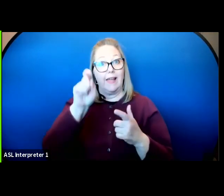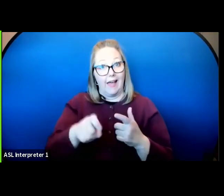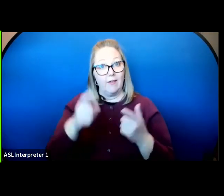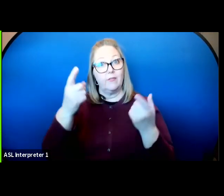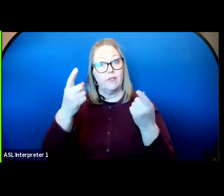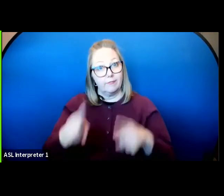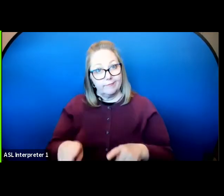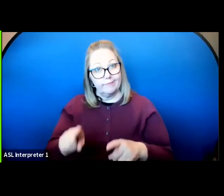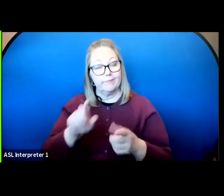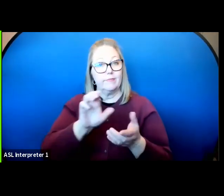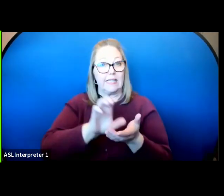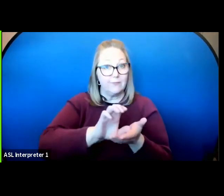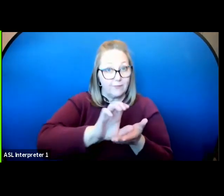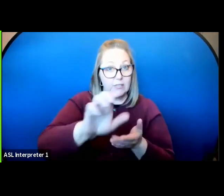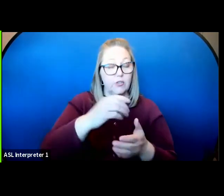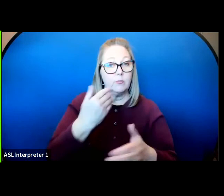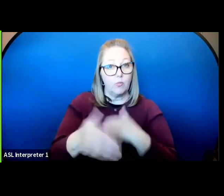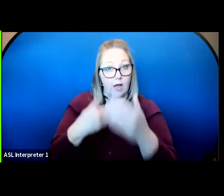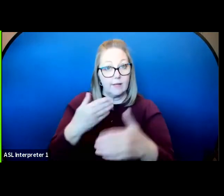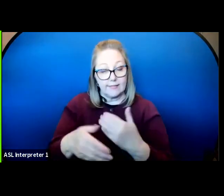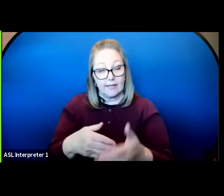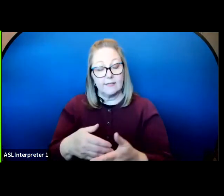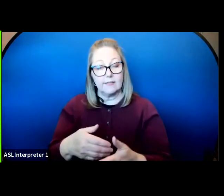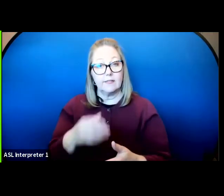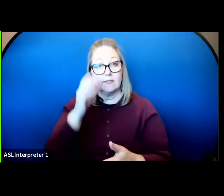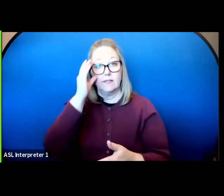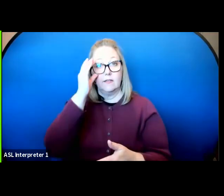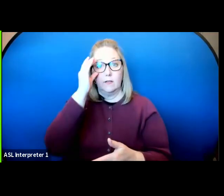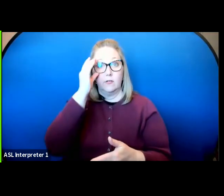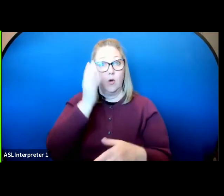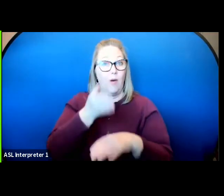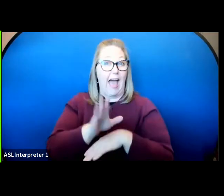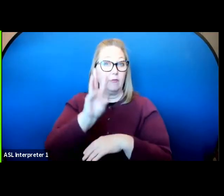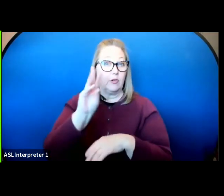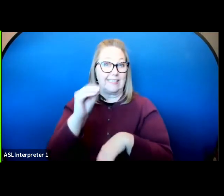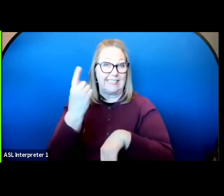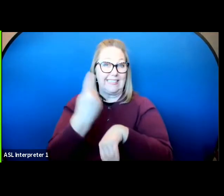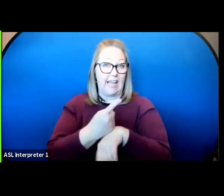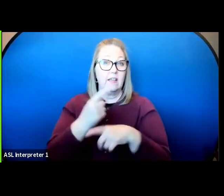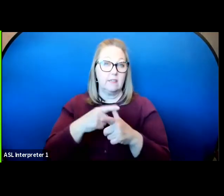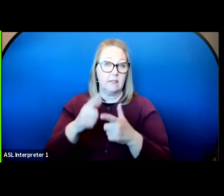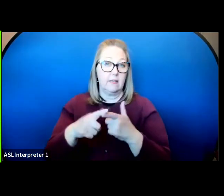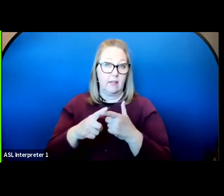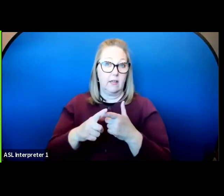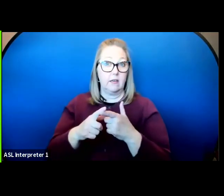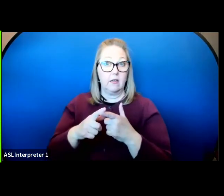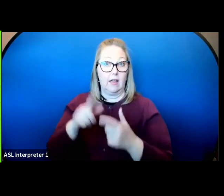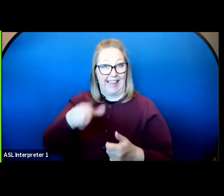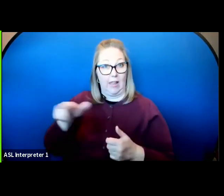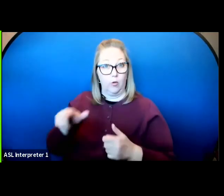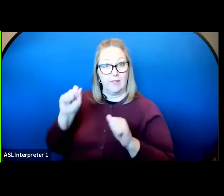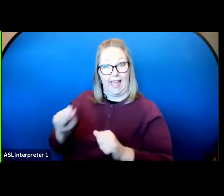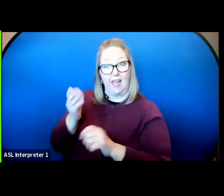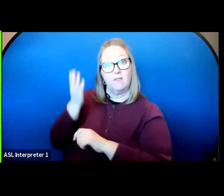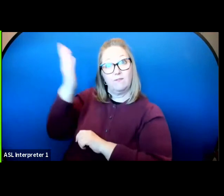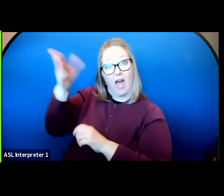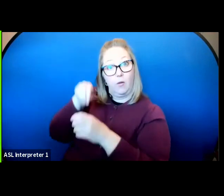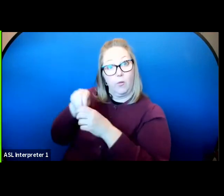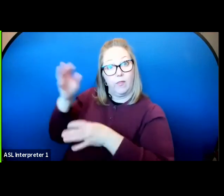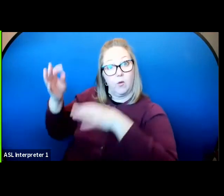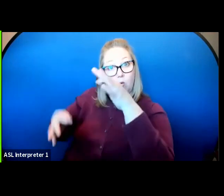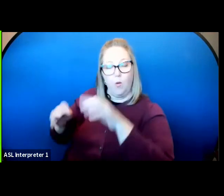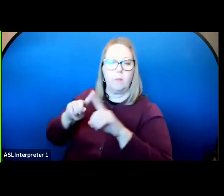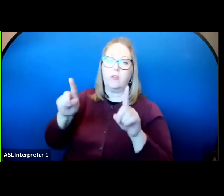after 60 days, people will be able to go into court, landlords will, and file, but nobody will be evicted for the remaining 30 days of the